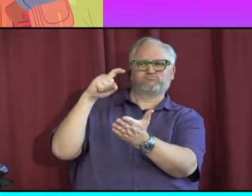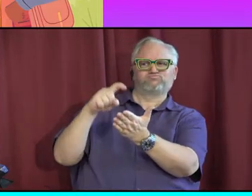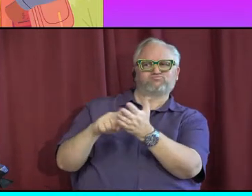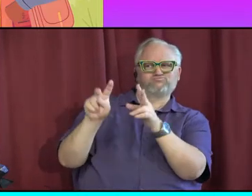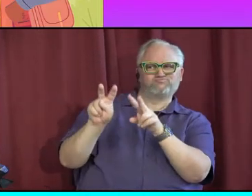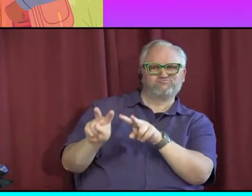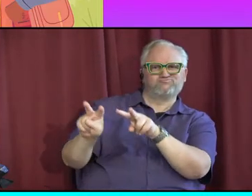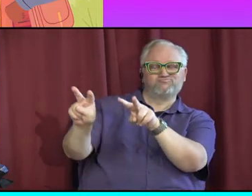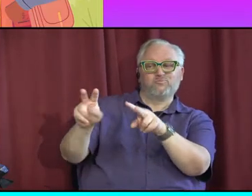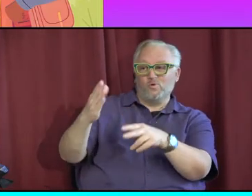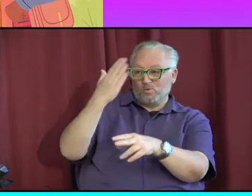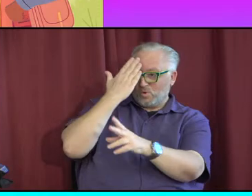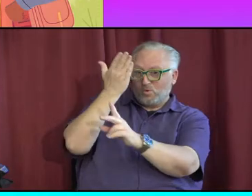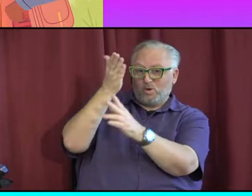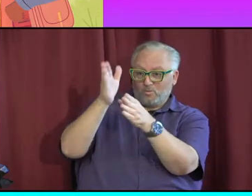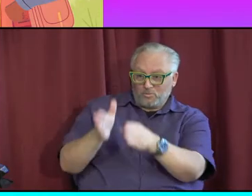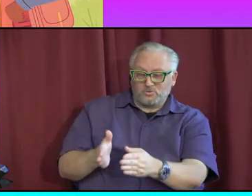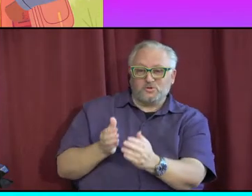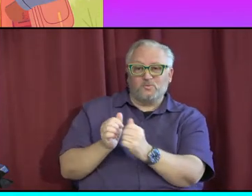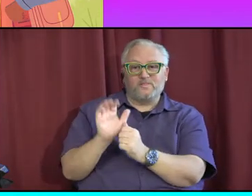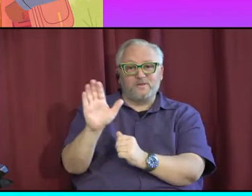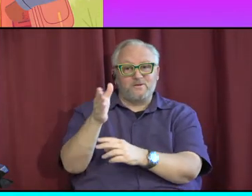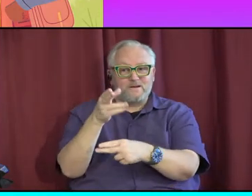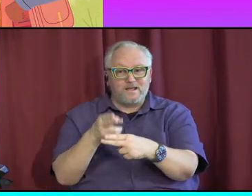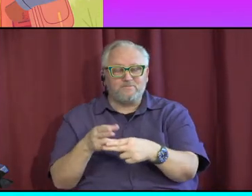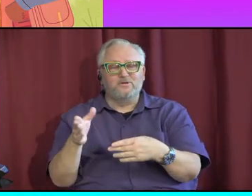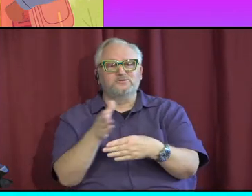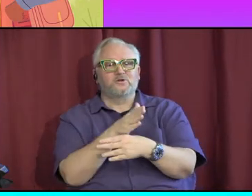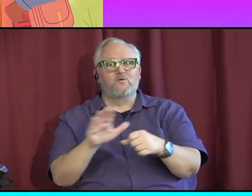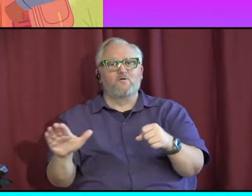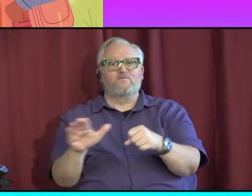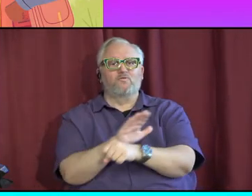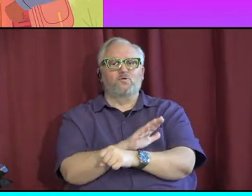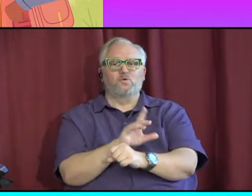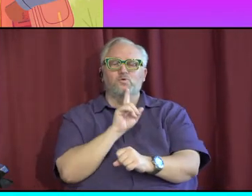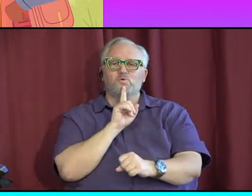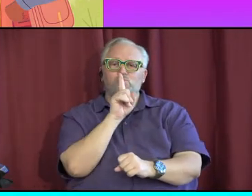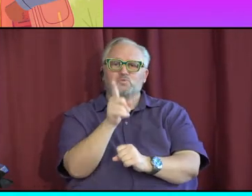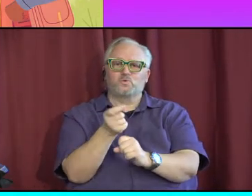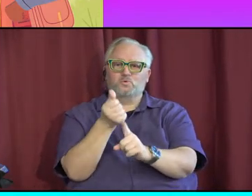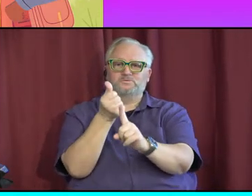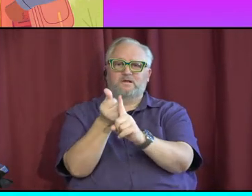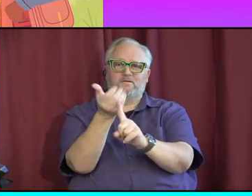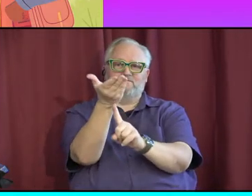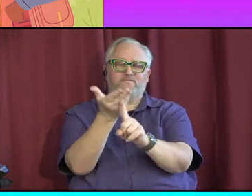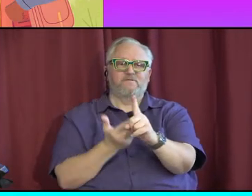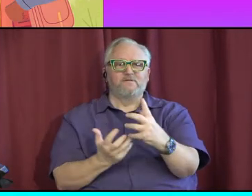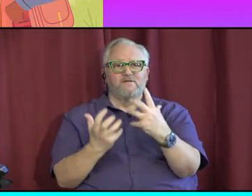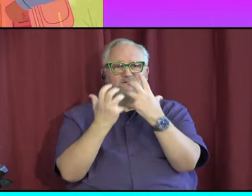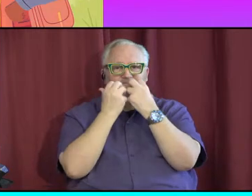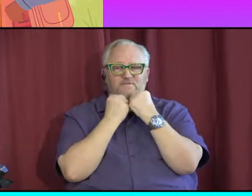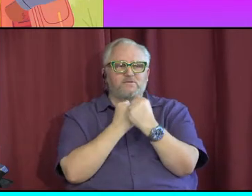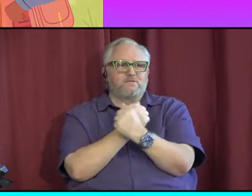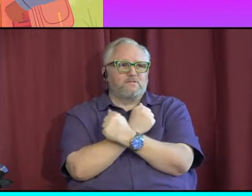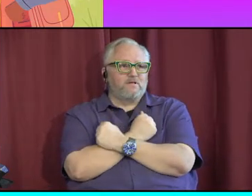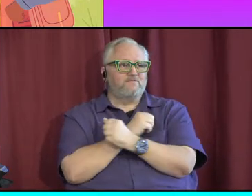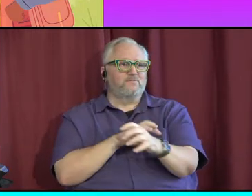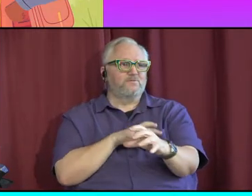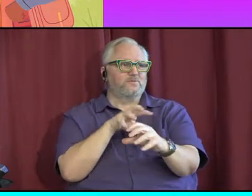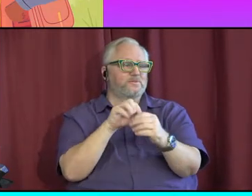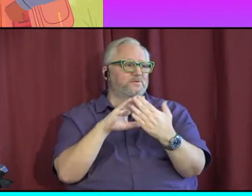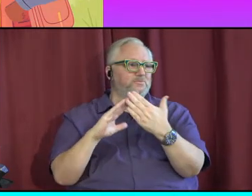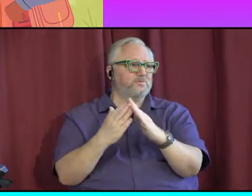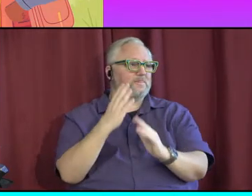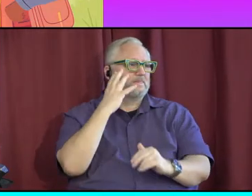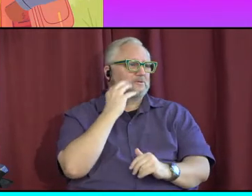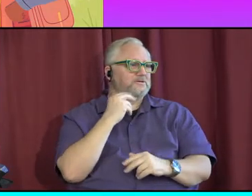by name and to be able to share a full, authentic self. To be valued and loved in community. To